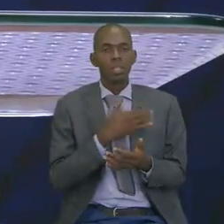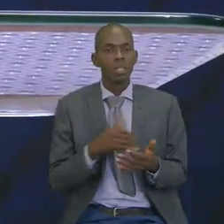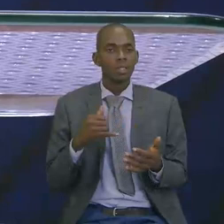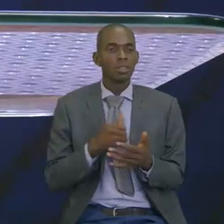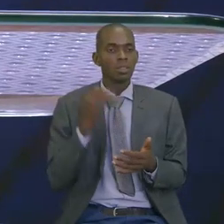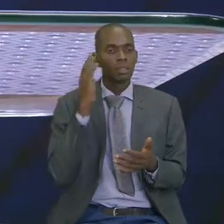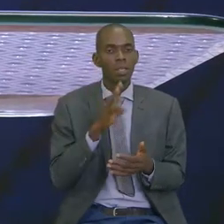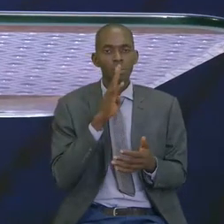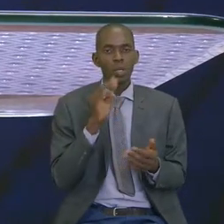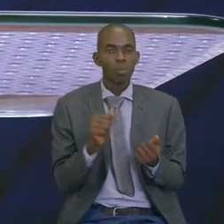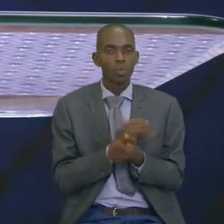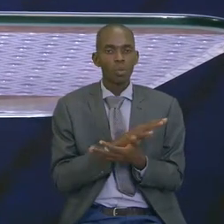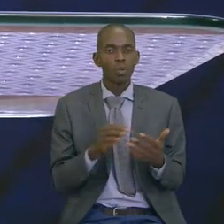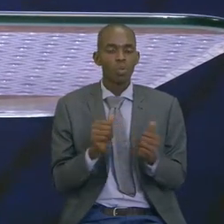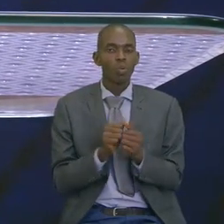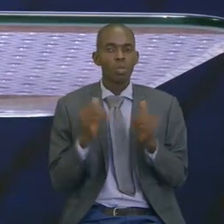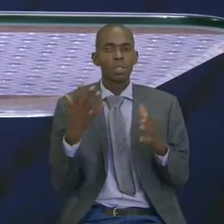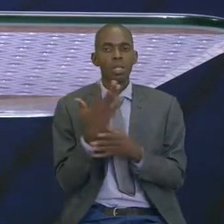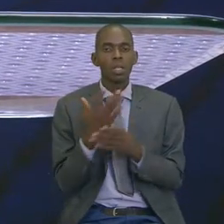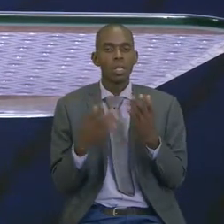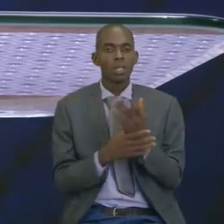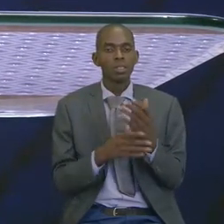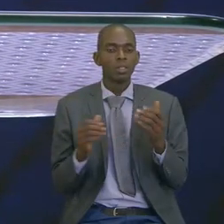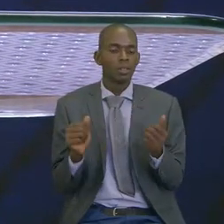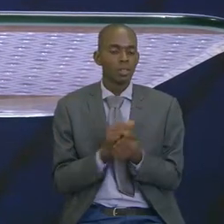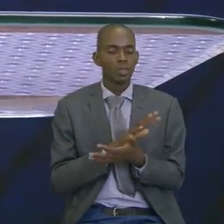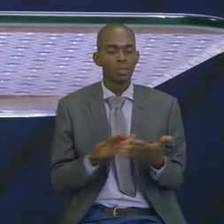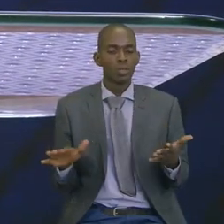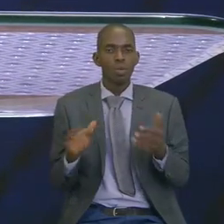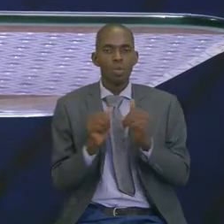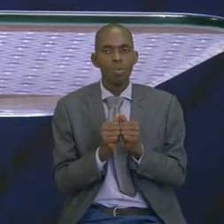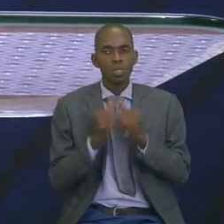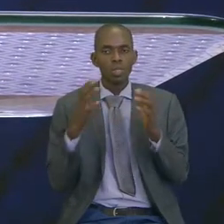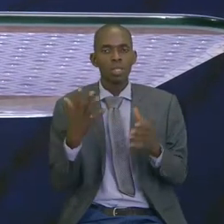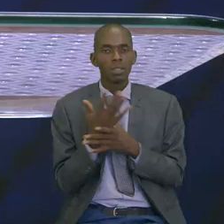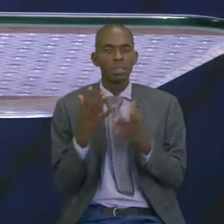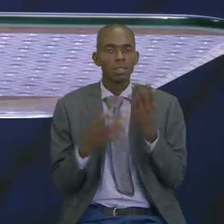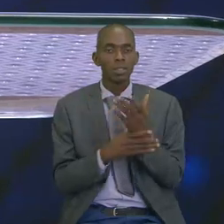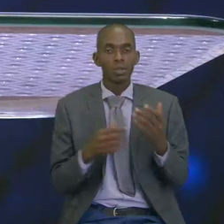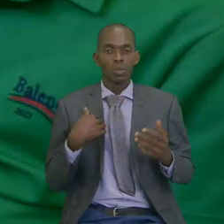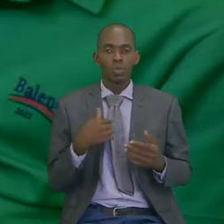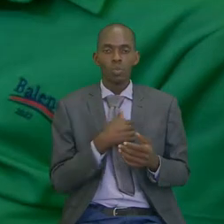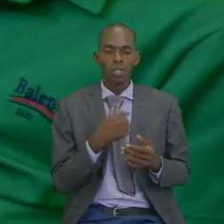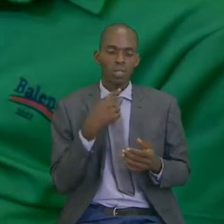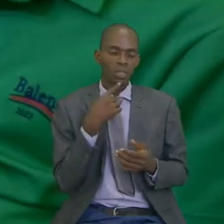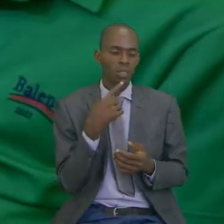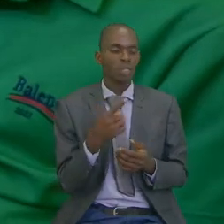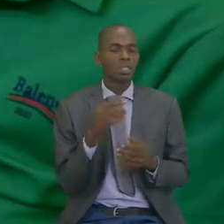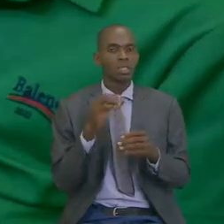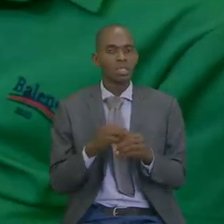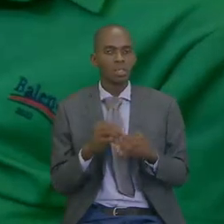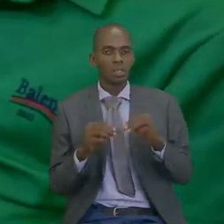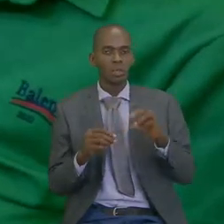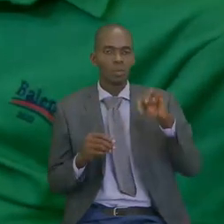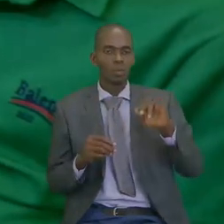broken without hands, destroyed without hands. We're told in Matthew